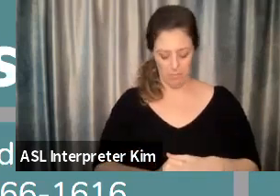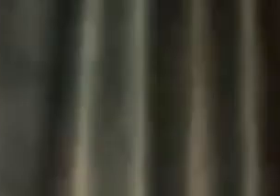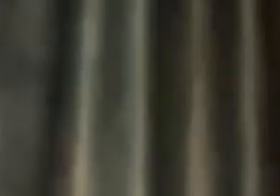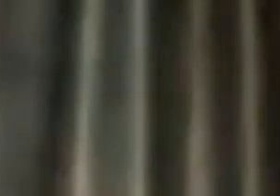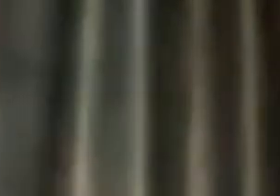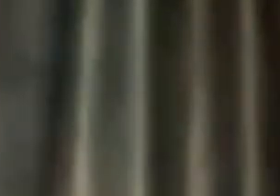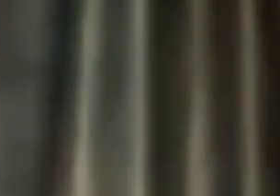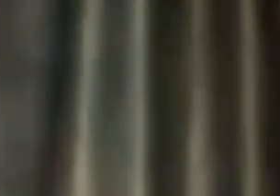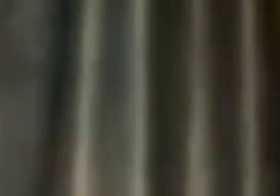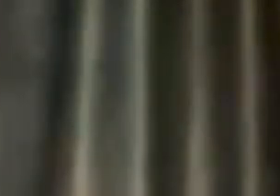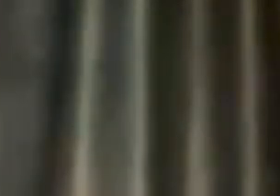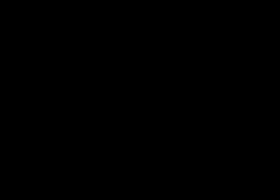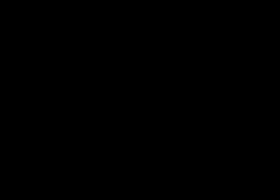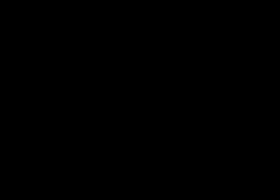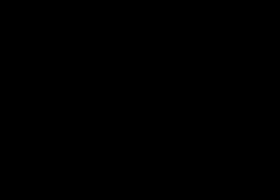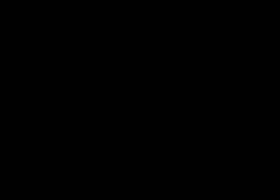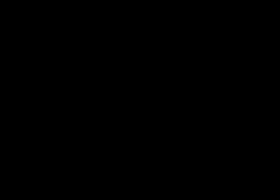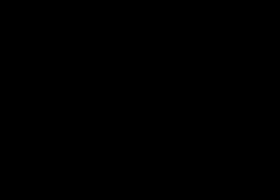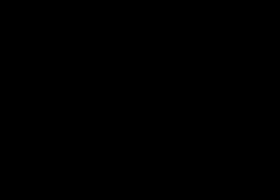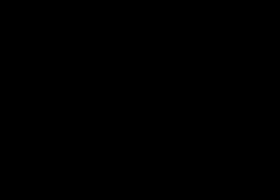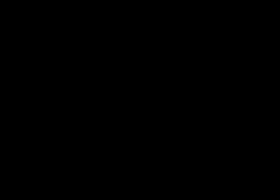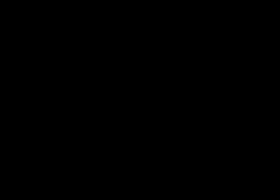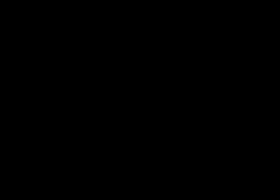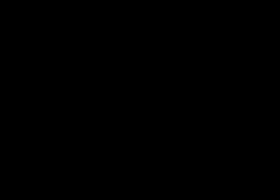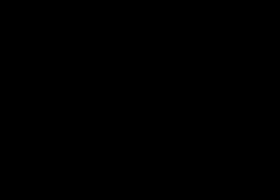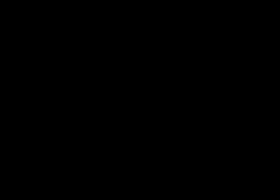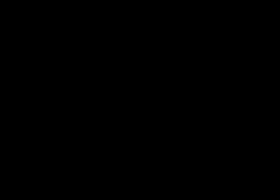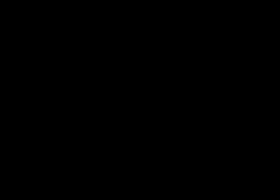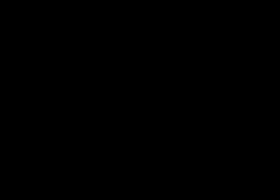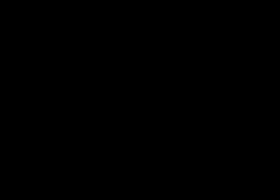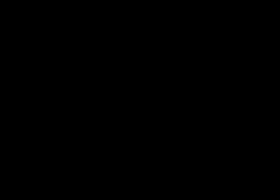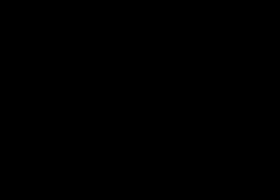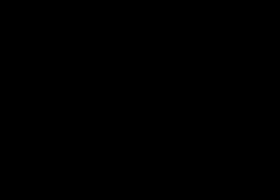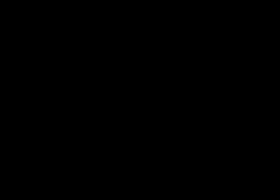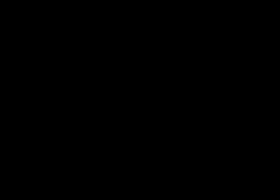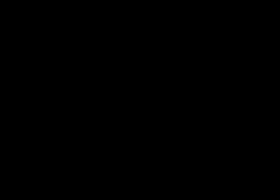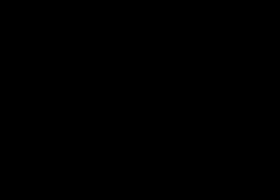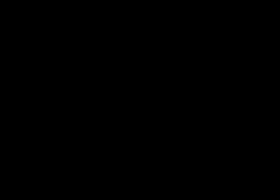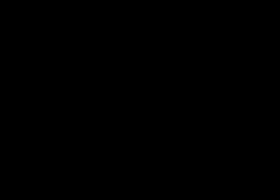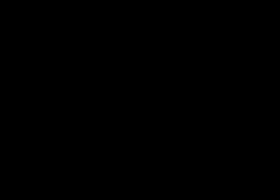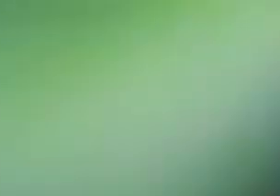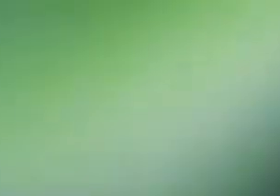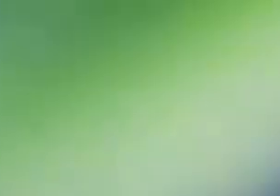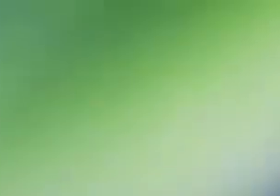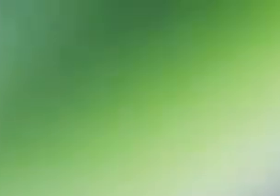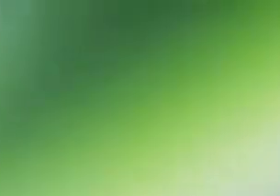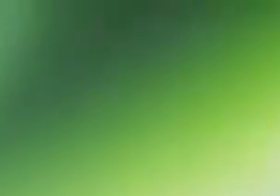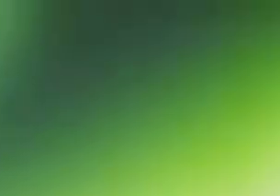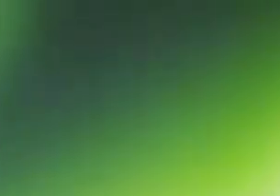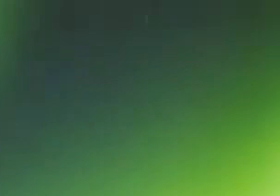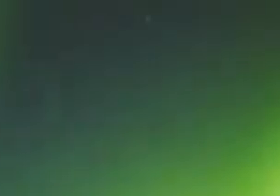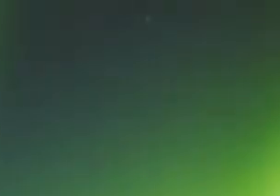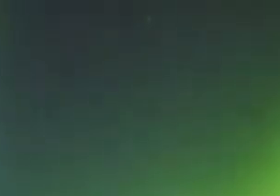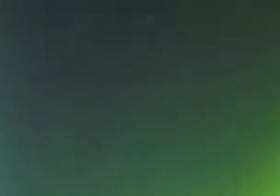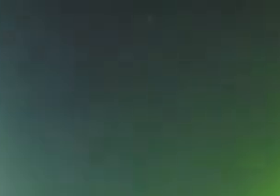Okay. I'm gonna stop screen sharing. I'm gonna put this in gallery view. And so, let me turn my camera